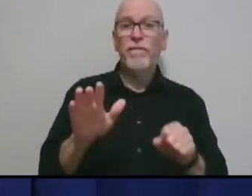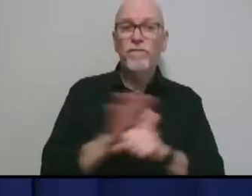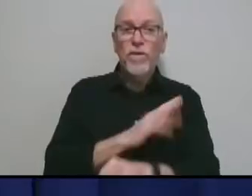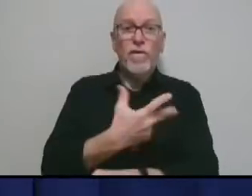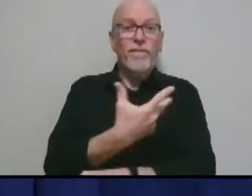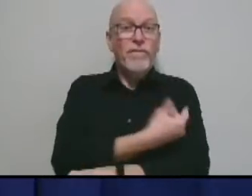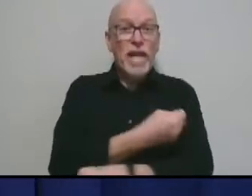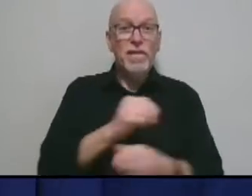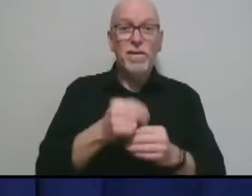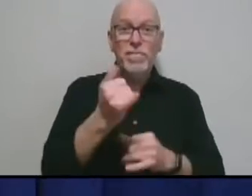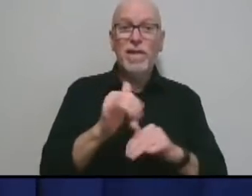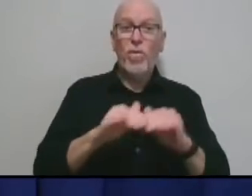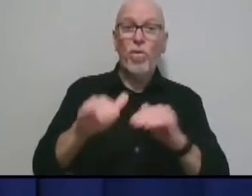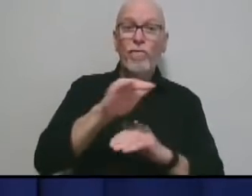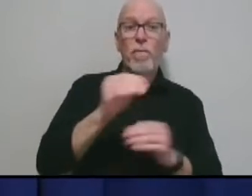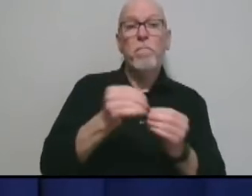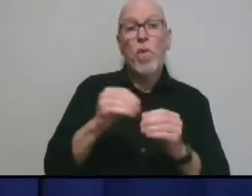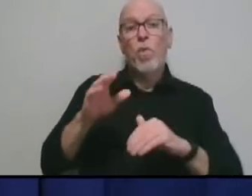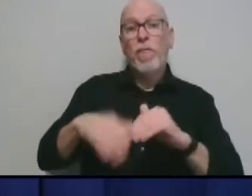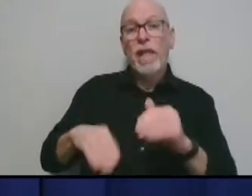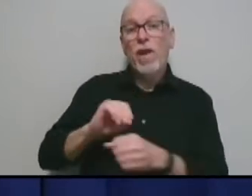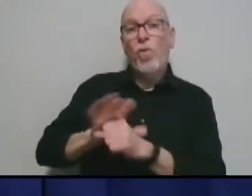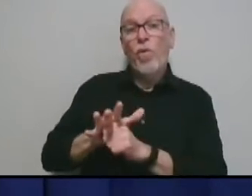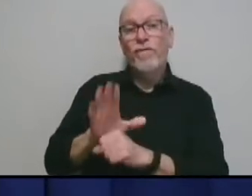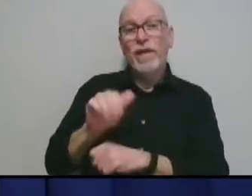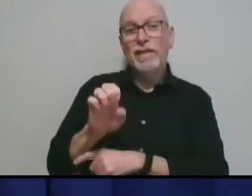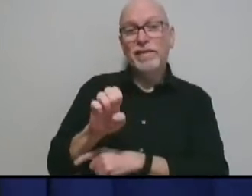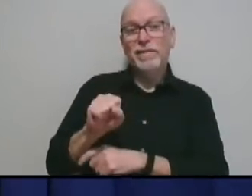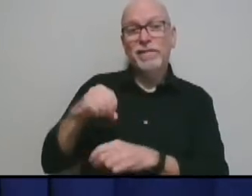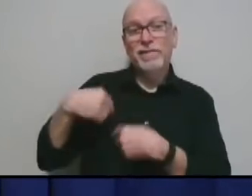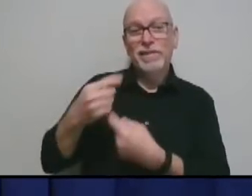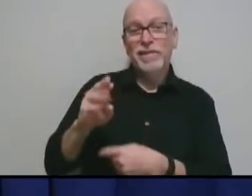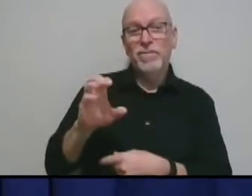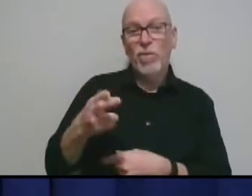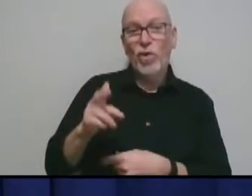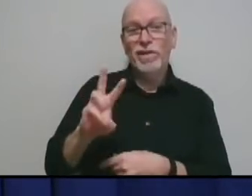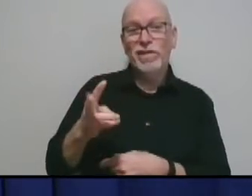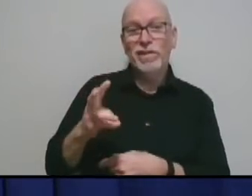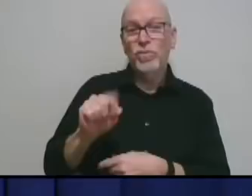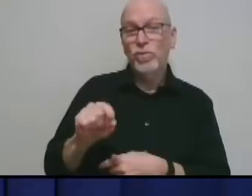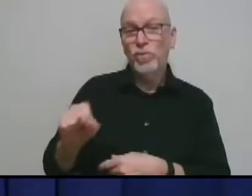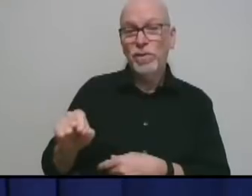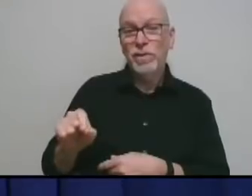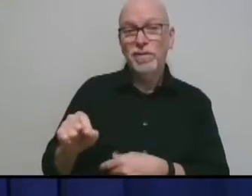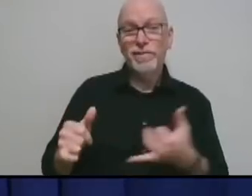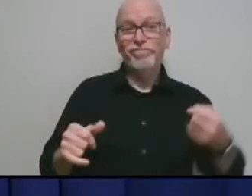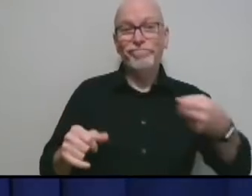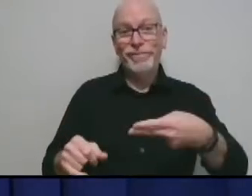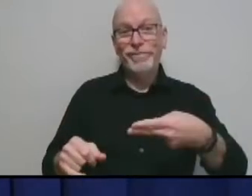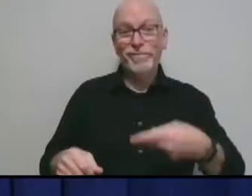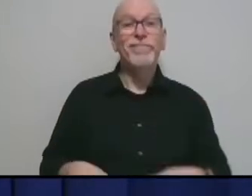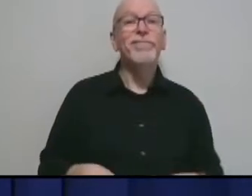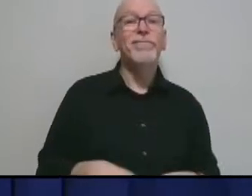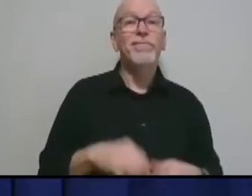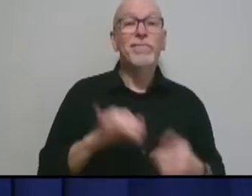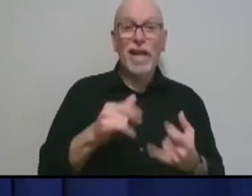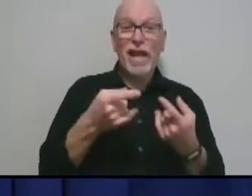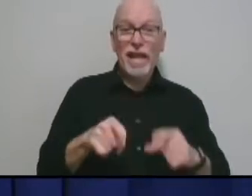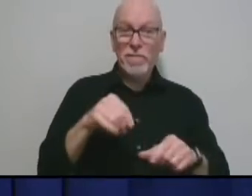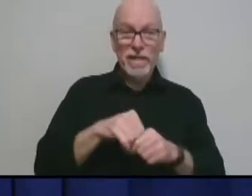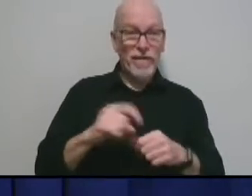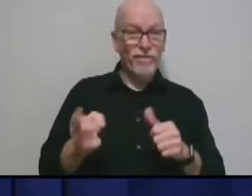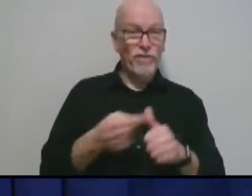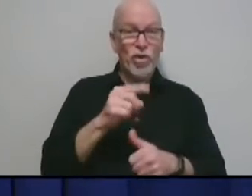Hoosiers surpassed the number of COVID-19 cases we've had since March 6th of 2020. To have that happen during our first